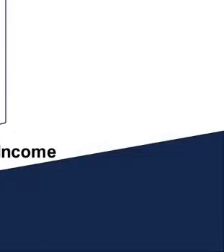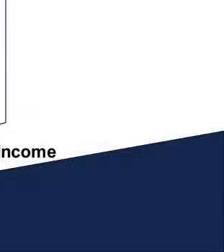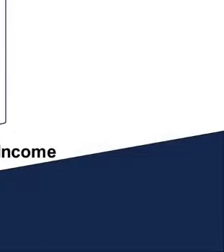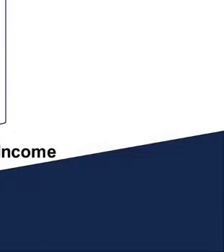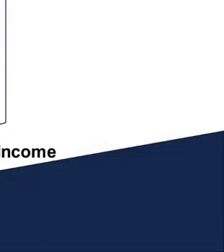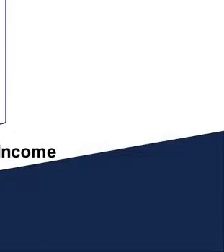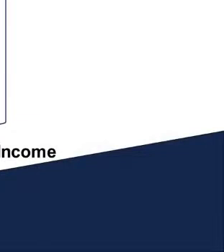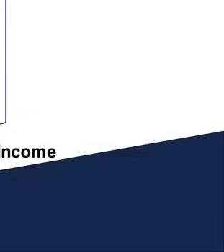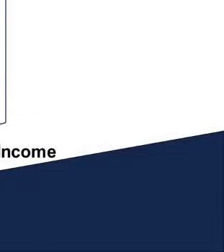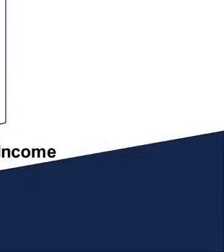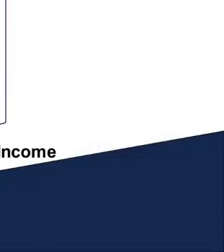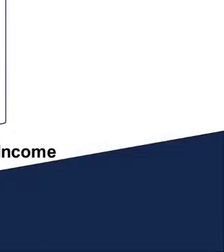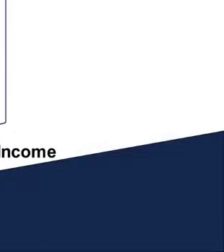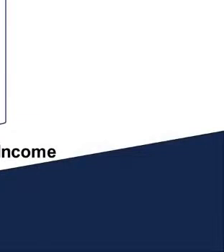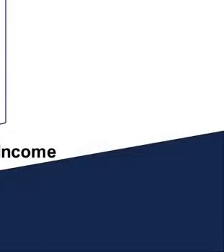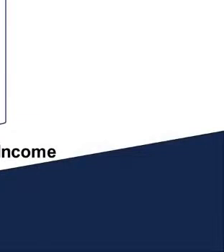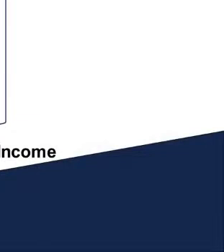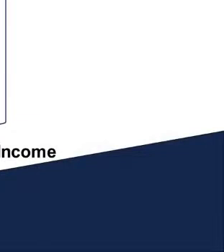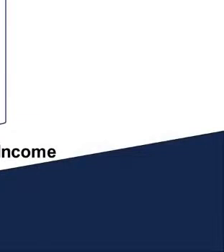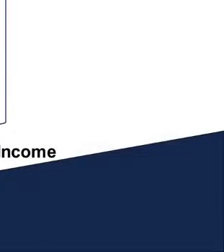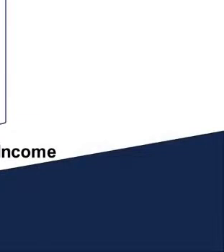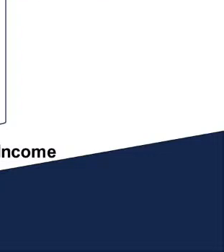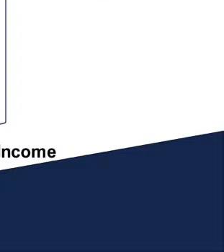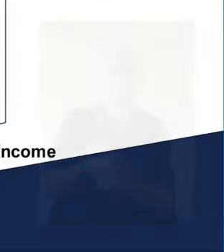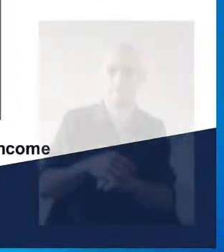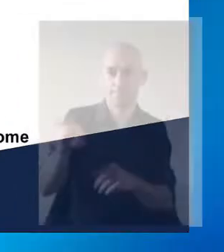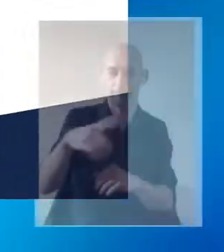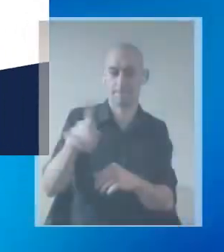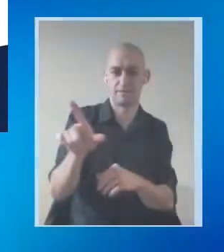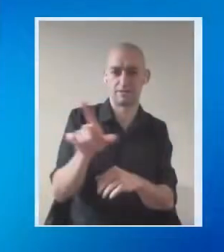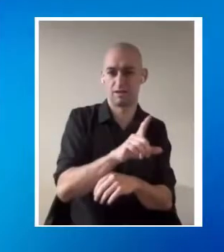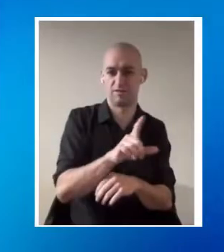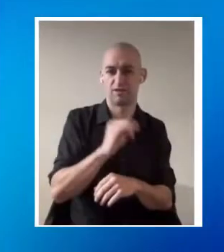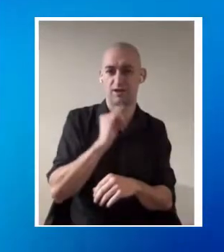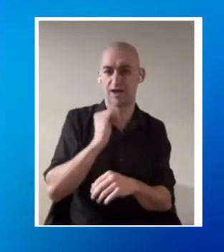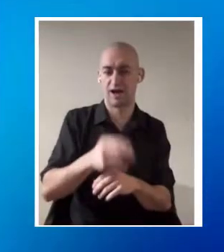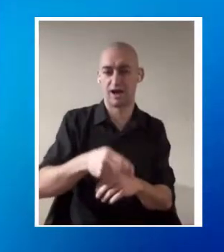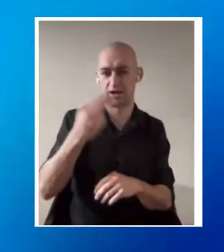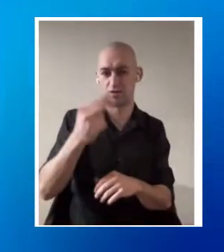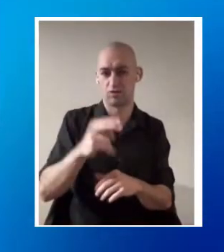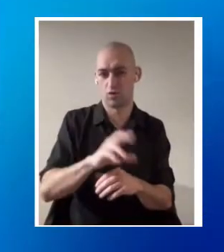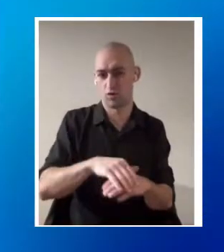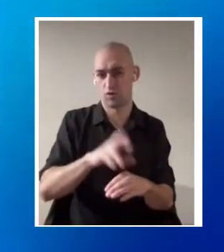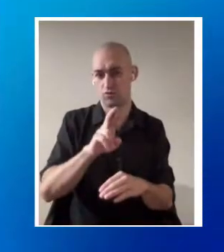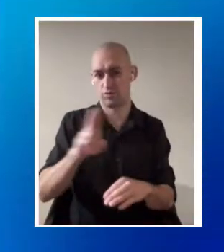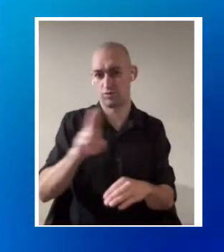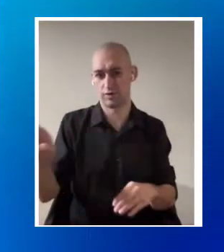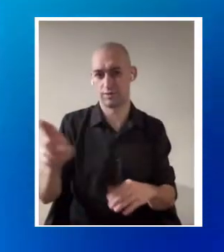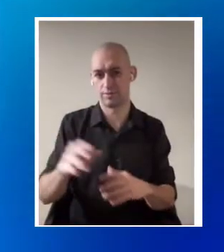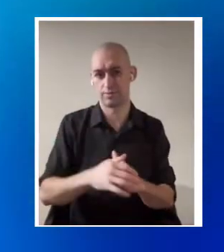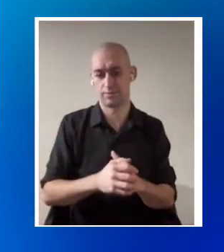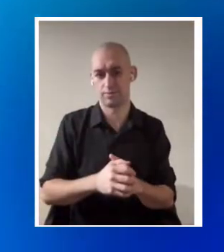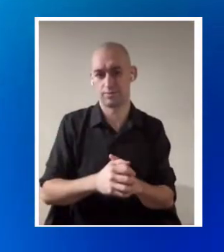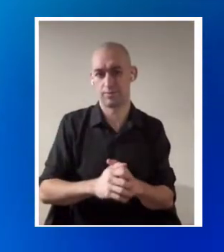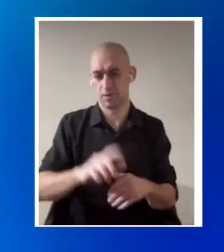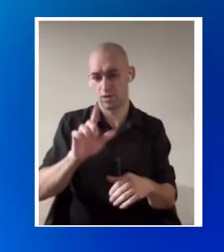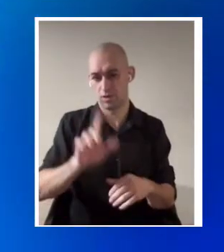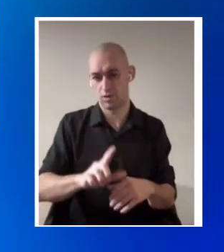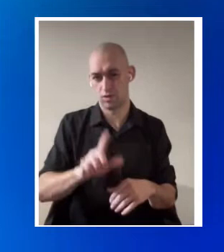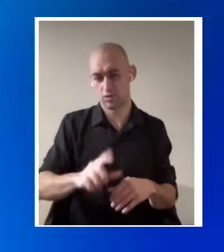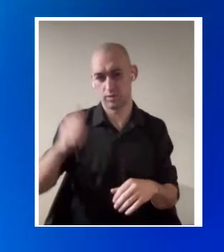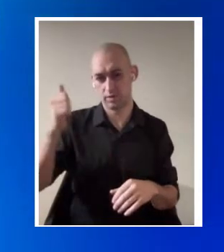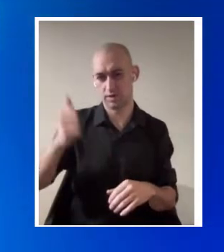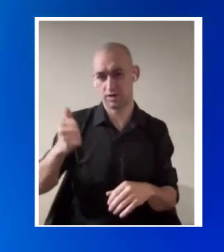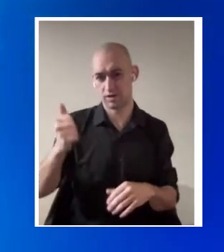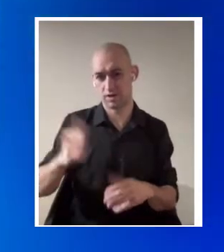left and $100,000 for households with a higher income on the right. Lower income would mean that